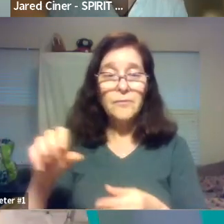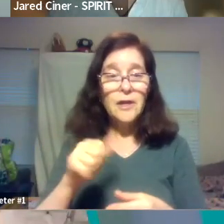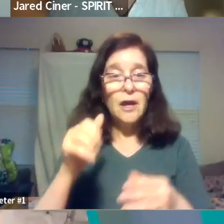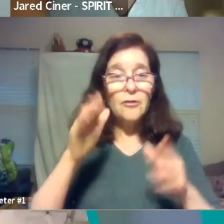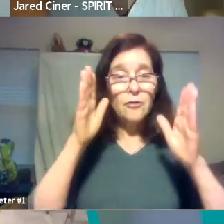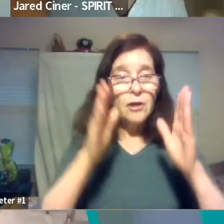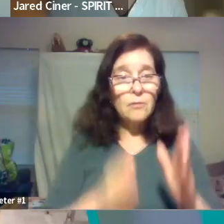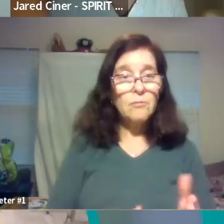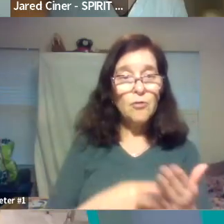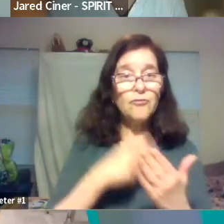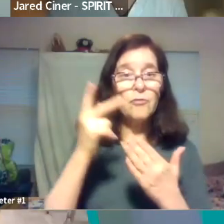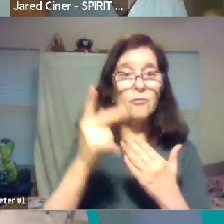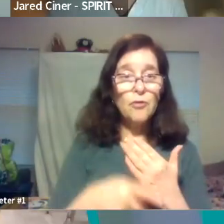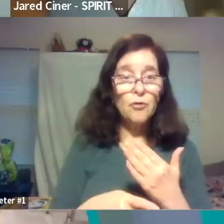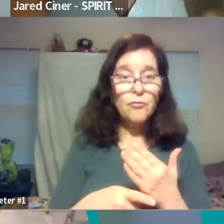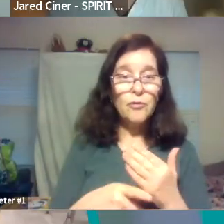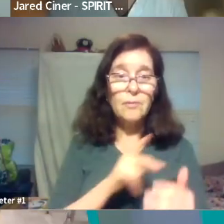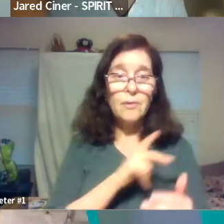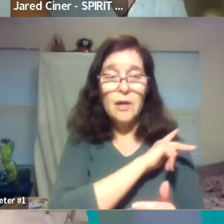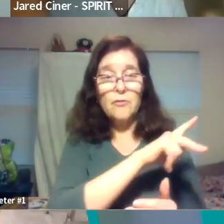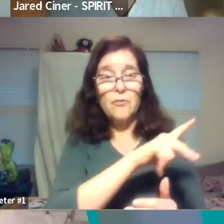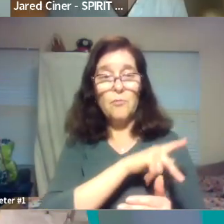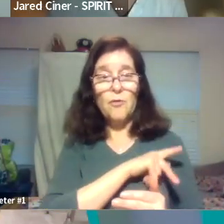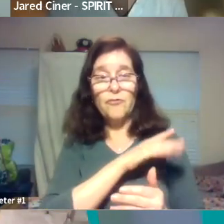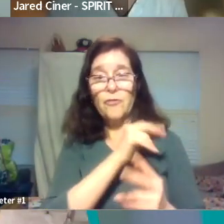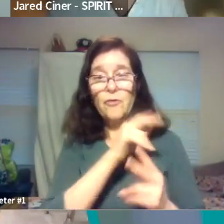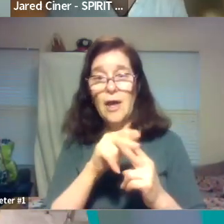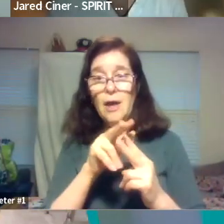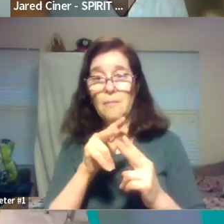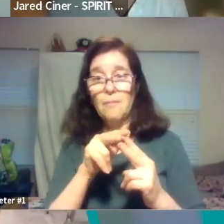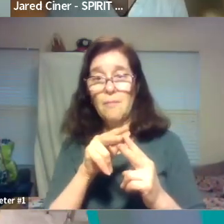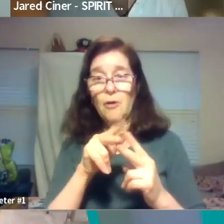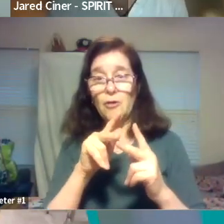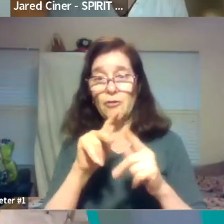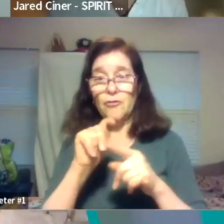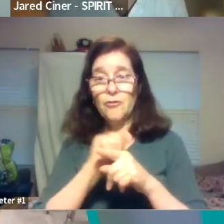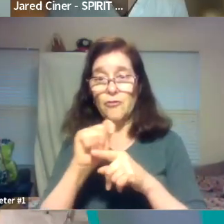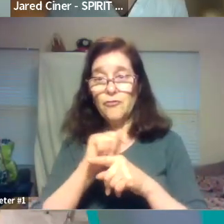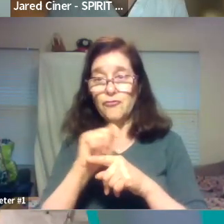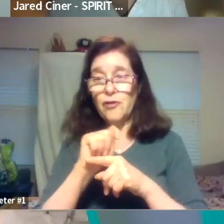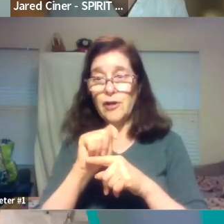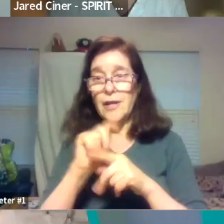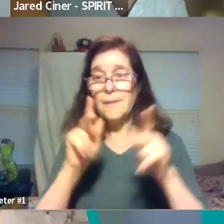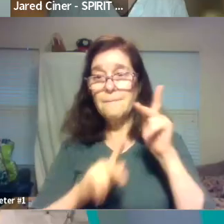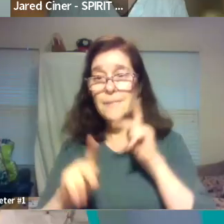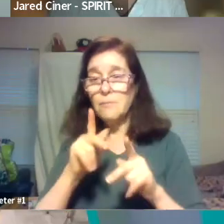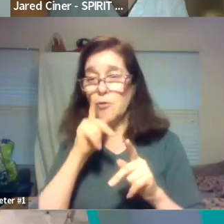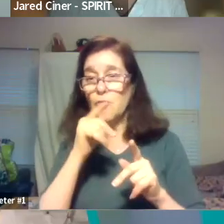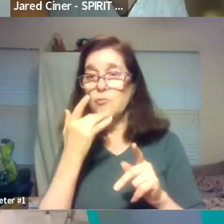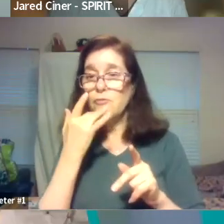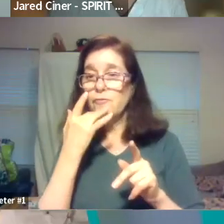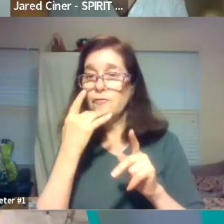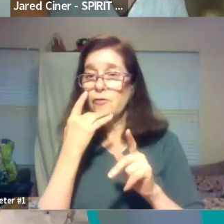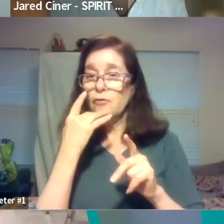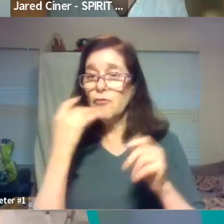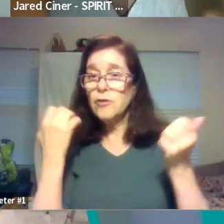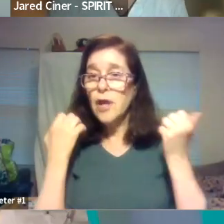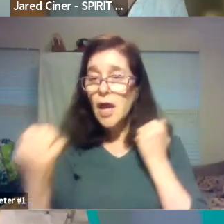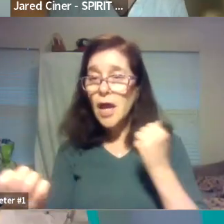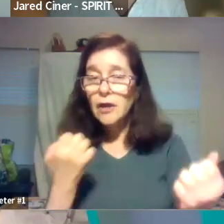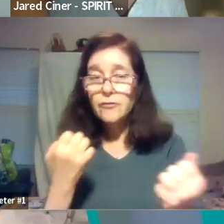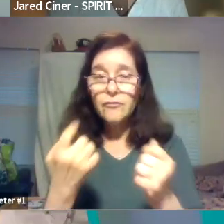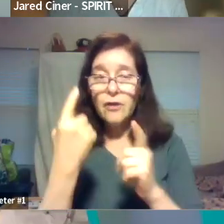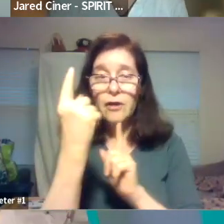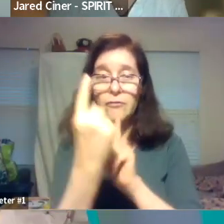program that we offer now is personal and partner training. So here's just some images of people who like to work out more one-on-one with their trainer, and they could